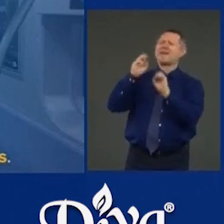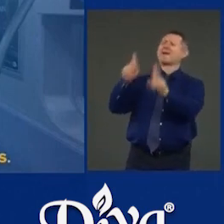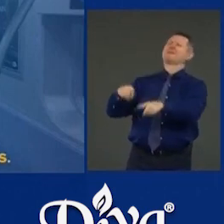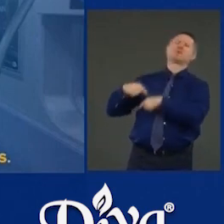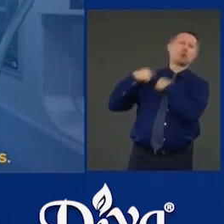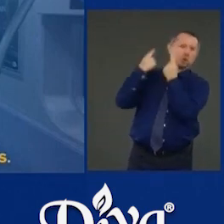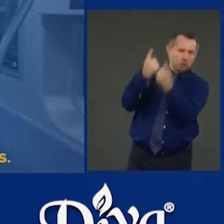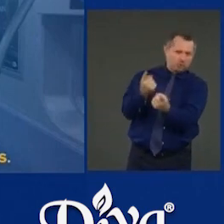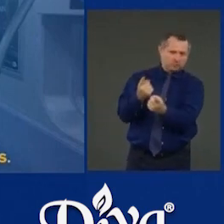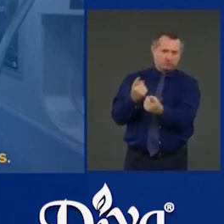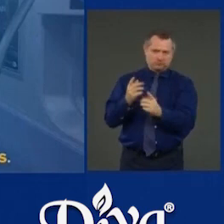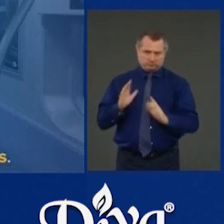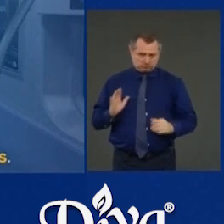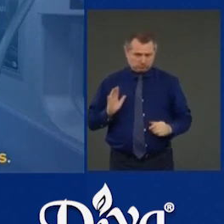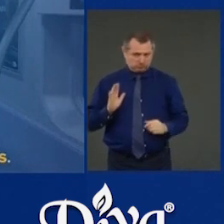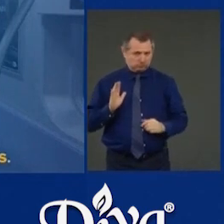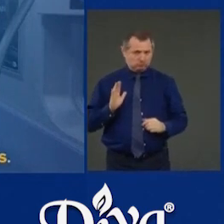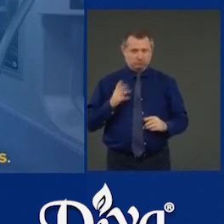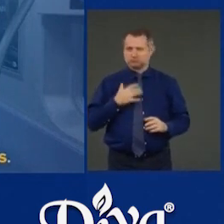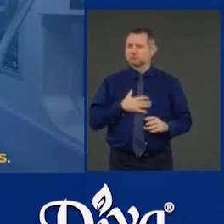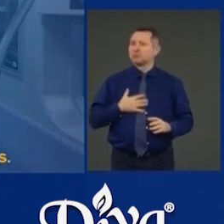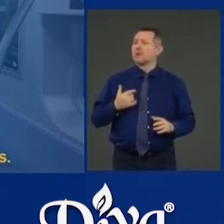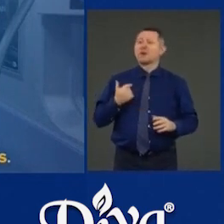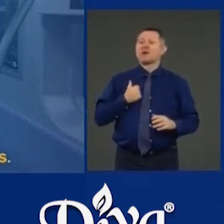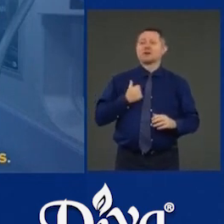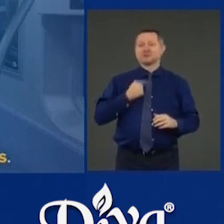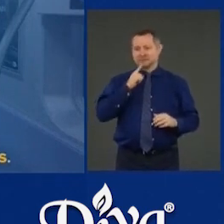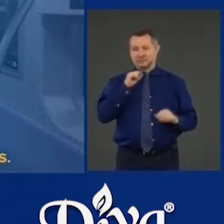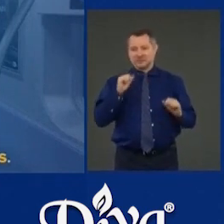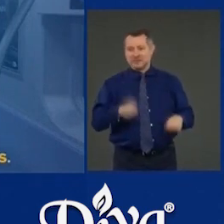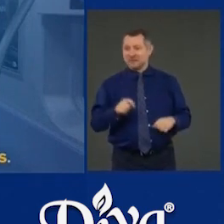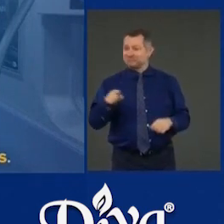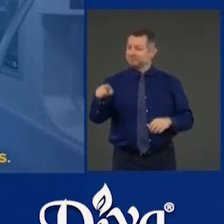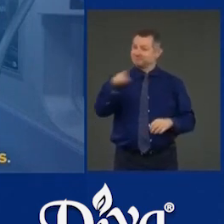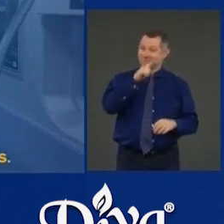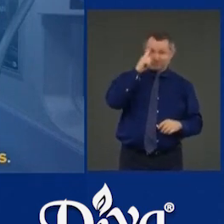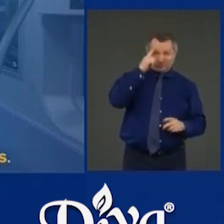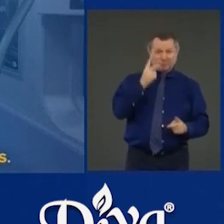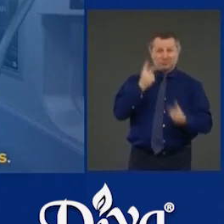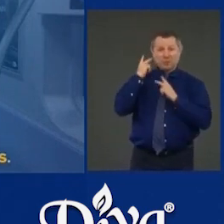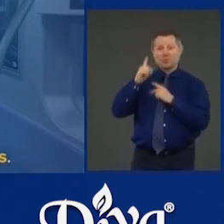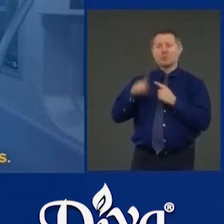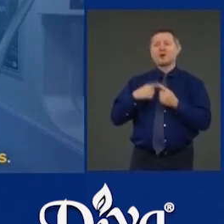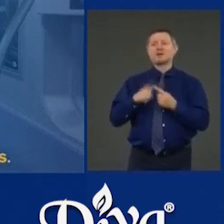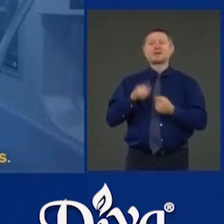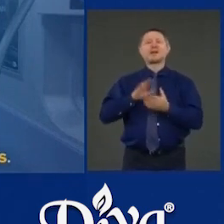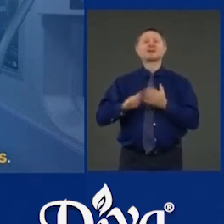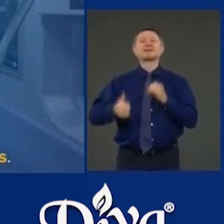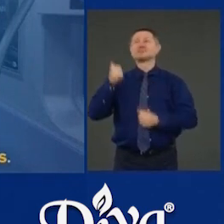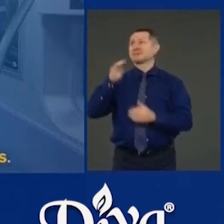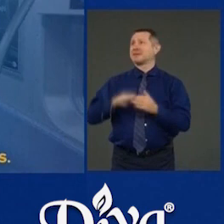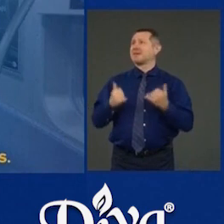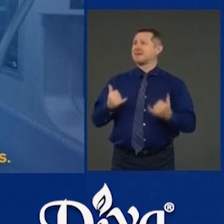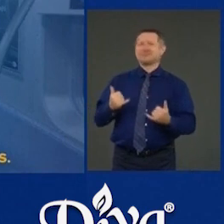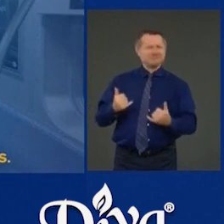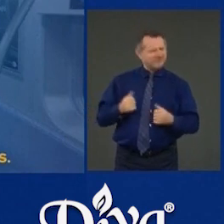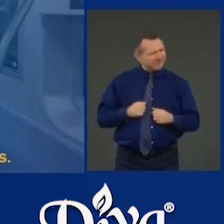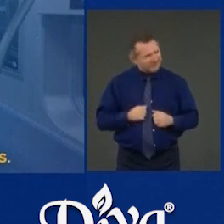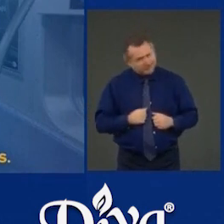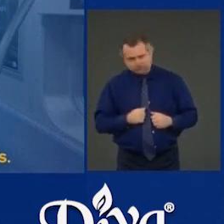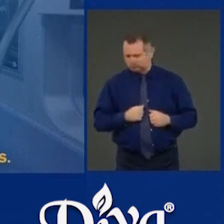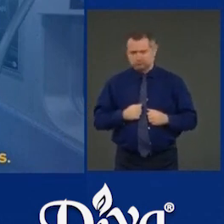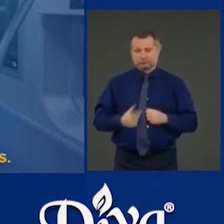I defy anyone to find a time when the subways have been cleaner. Remember, we were talking about trying to clean